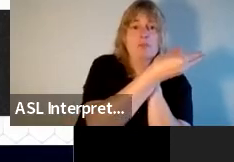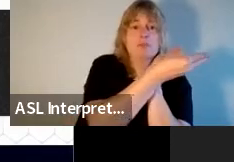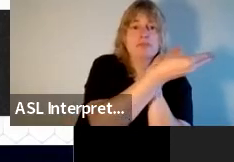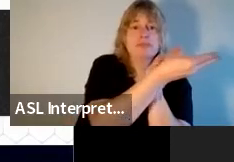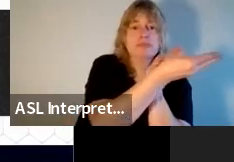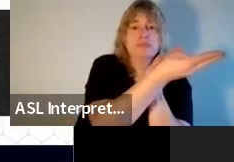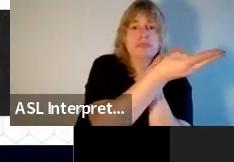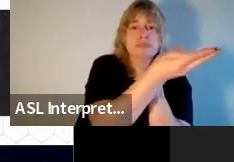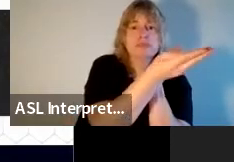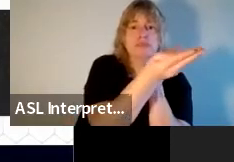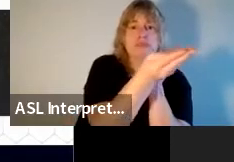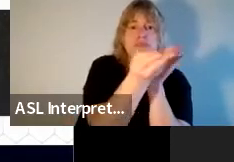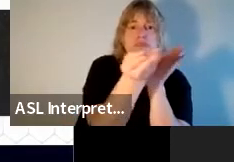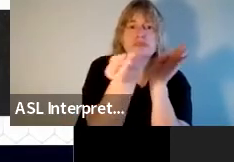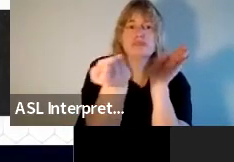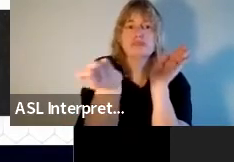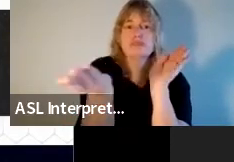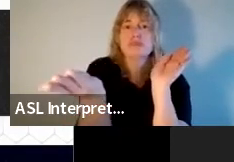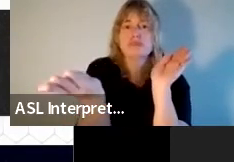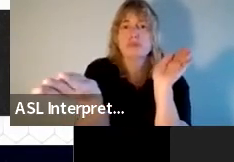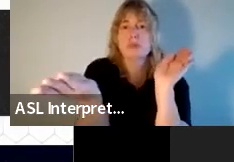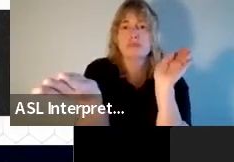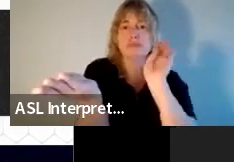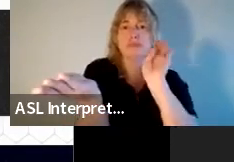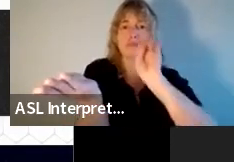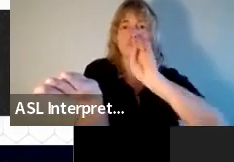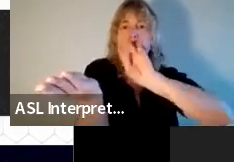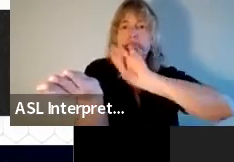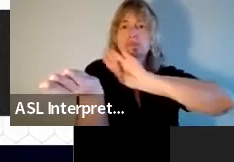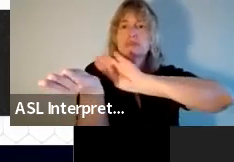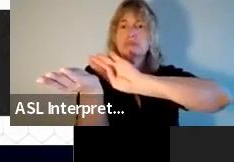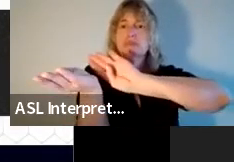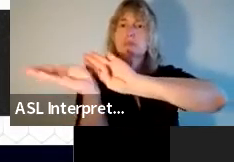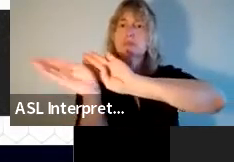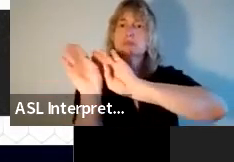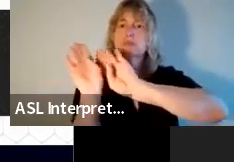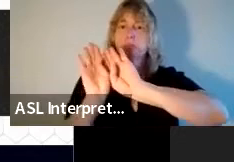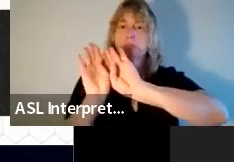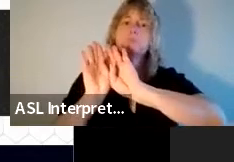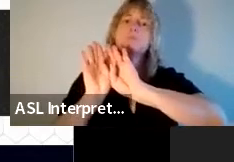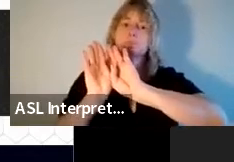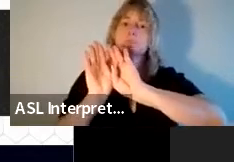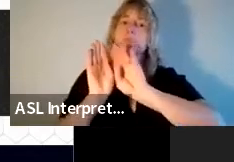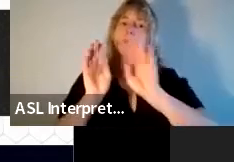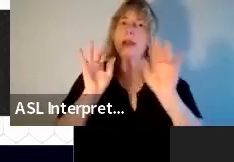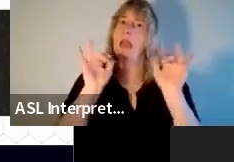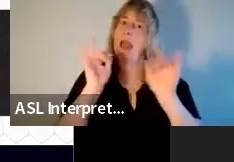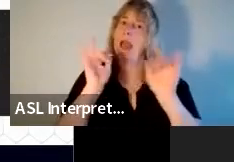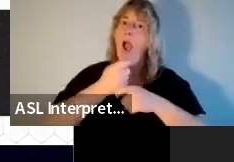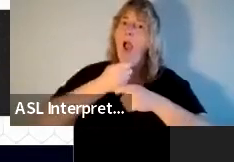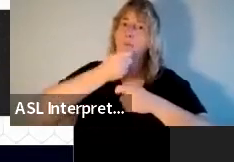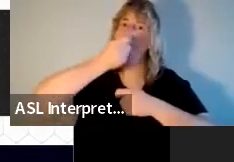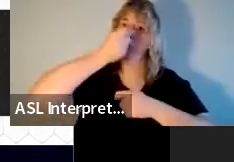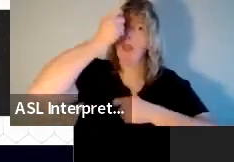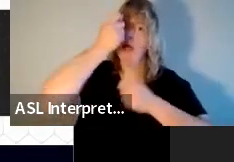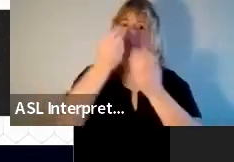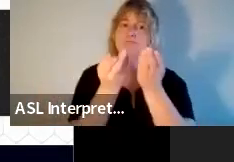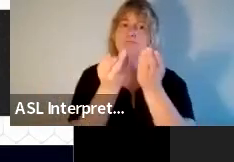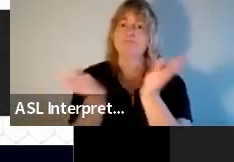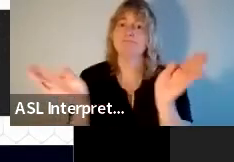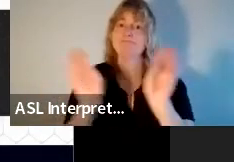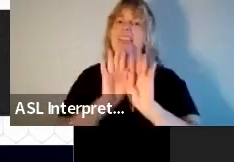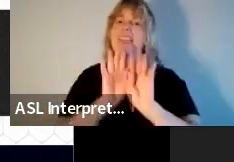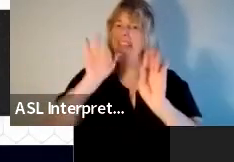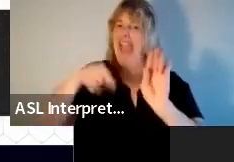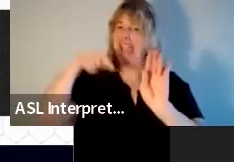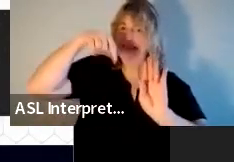one side goes out, and then the boom on the other side to start to stretch out this umbrella that needs to protect the telescope from the